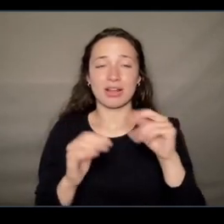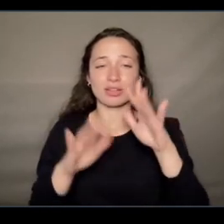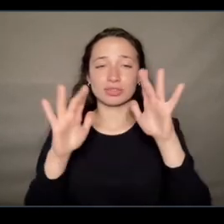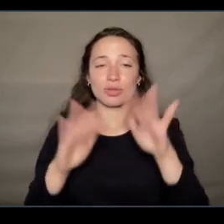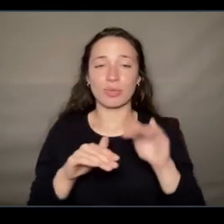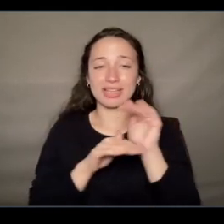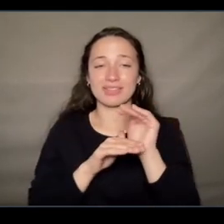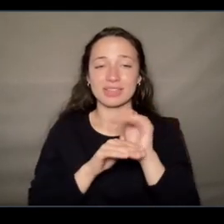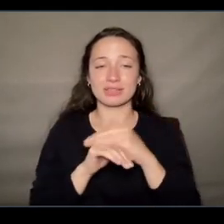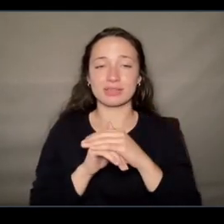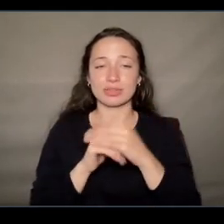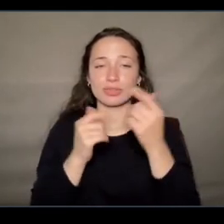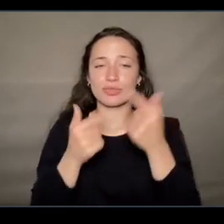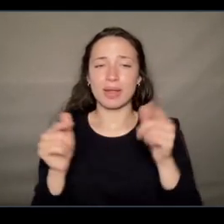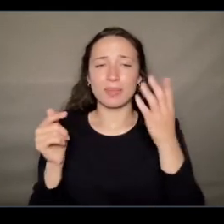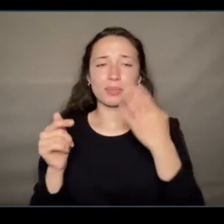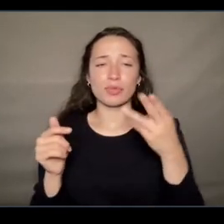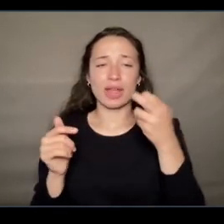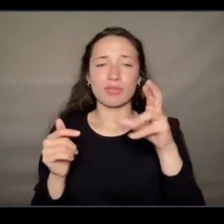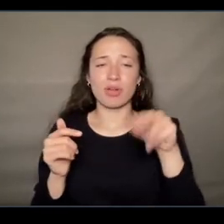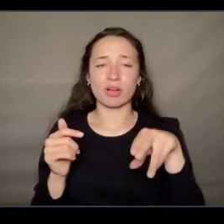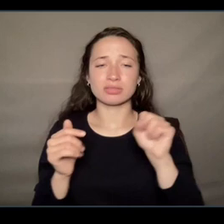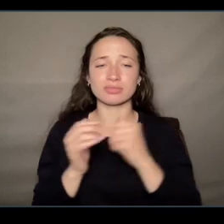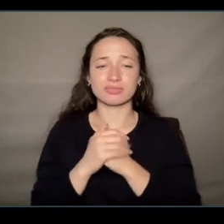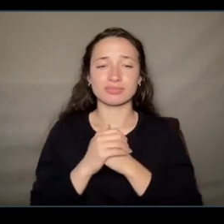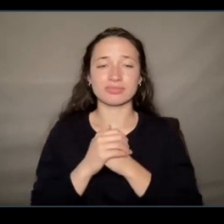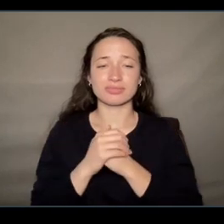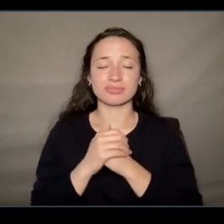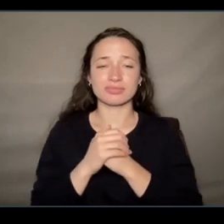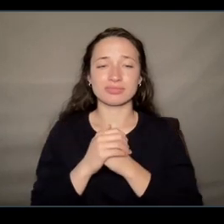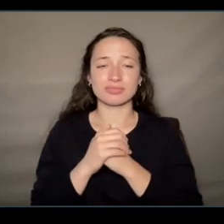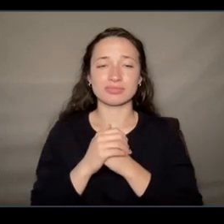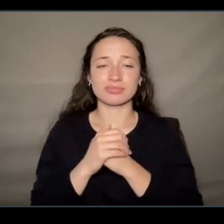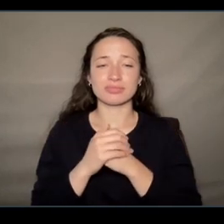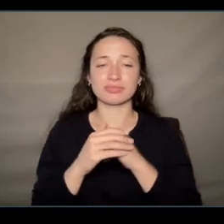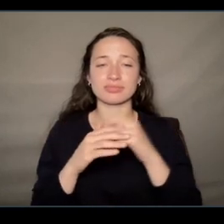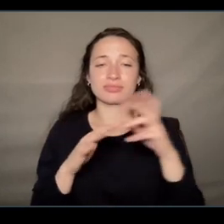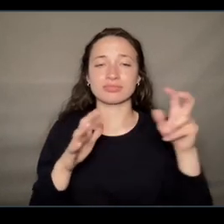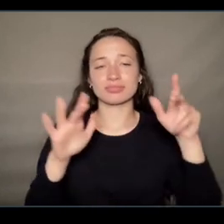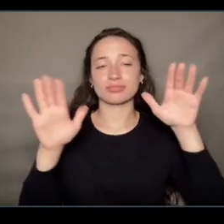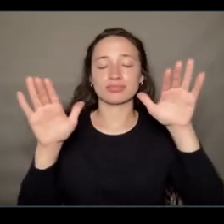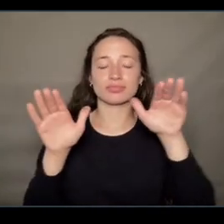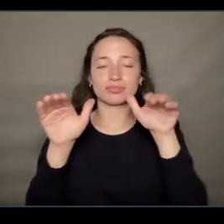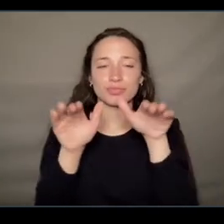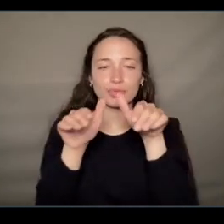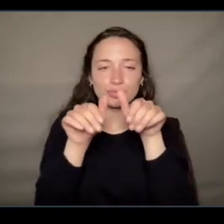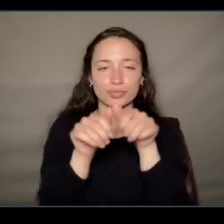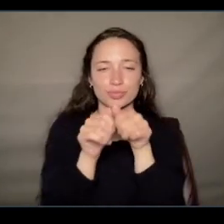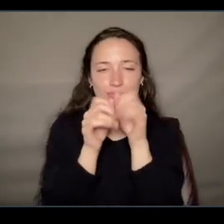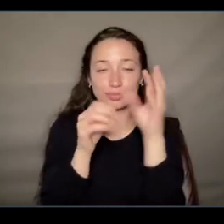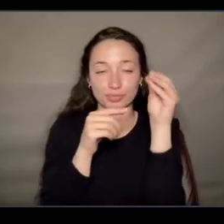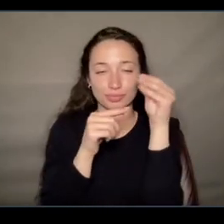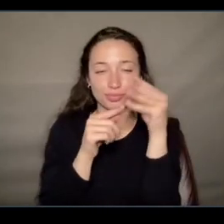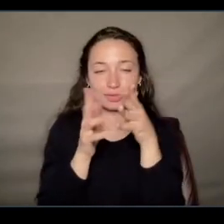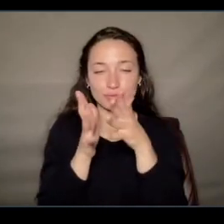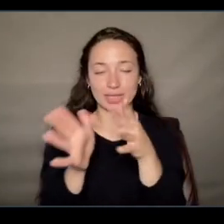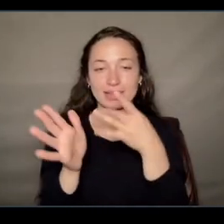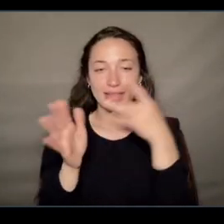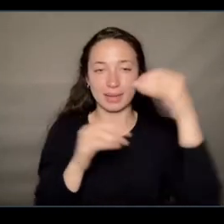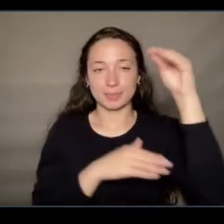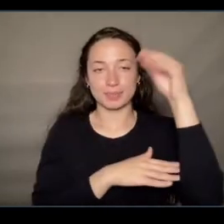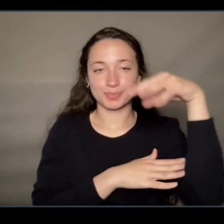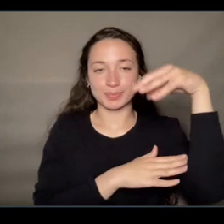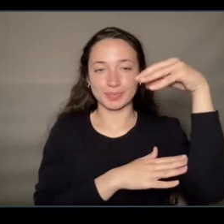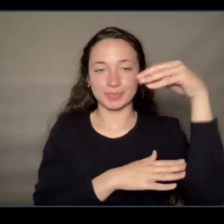evening. Great blue herons. They were settling a while under the pale light of street lamps.